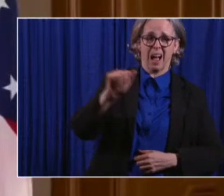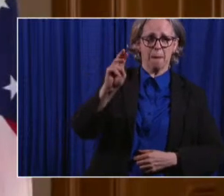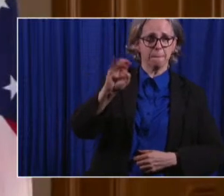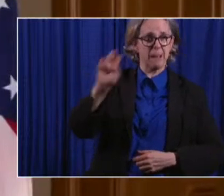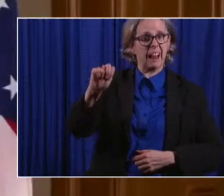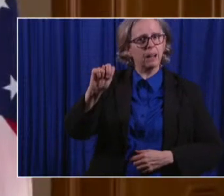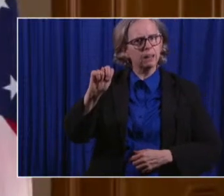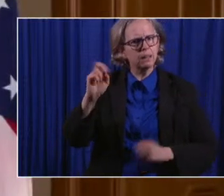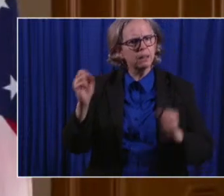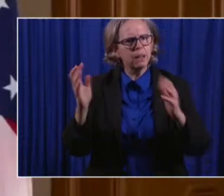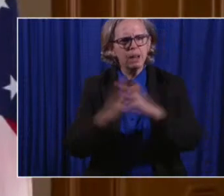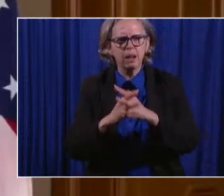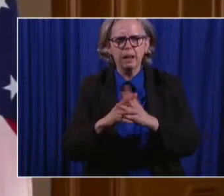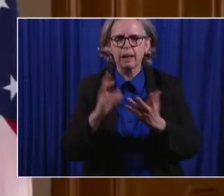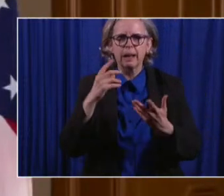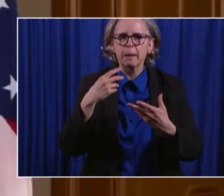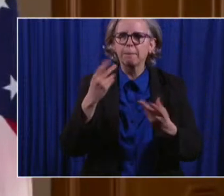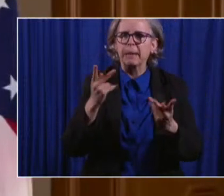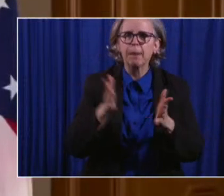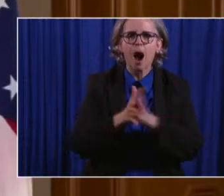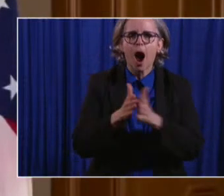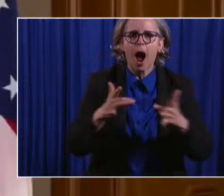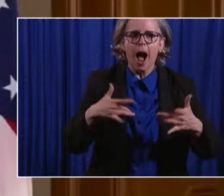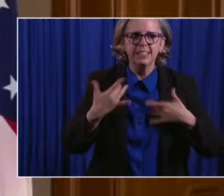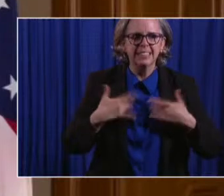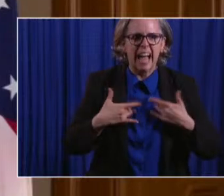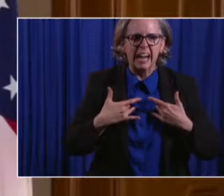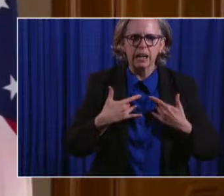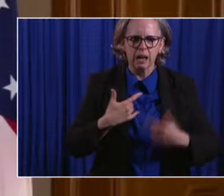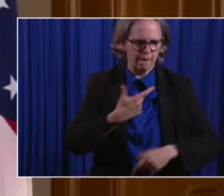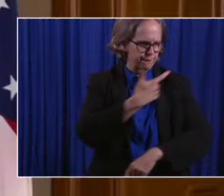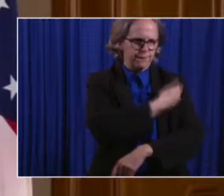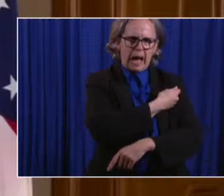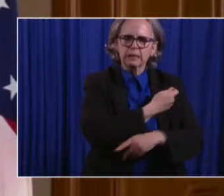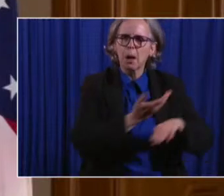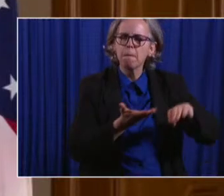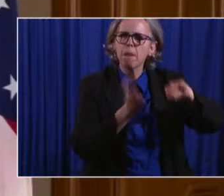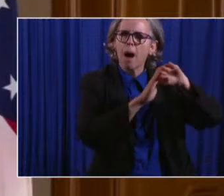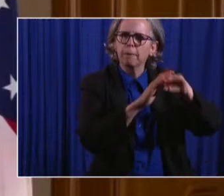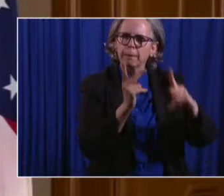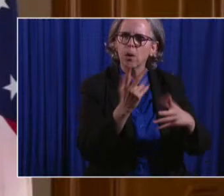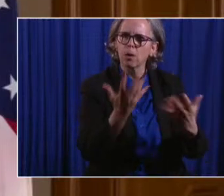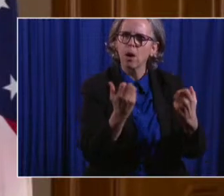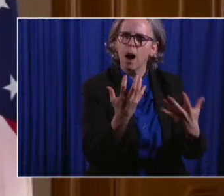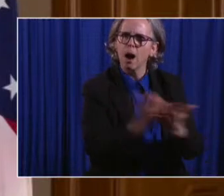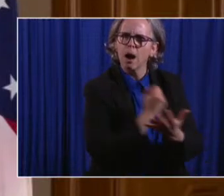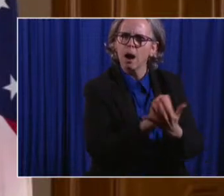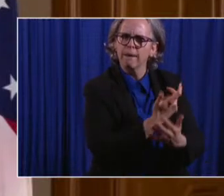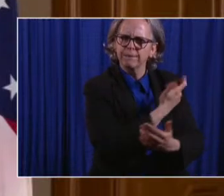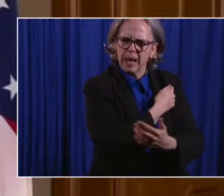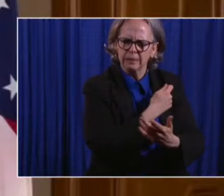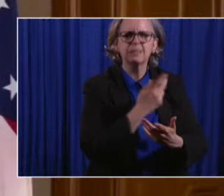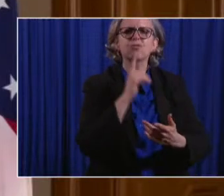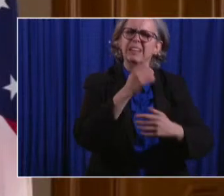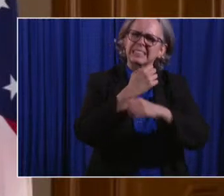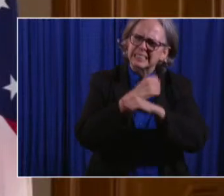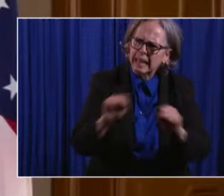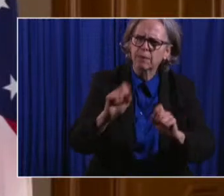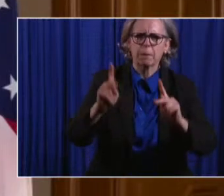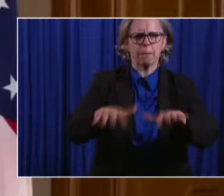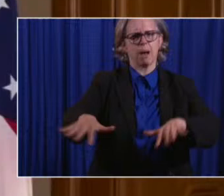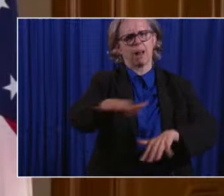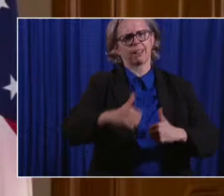seen vaccines go up. And so that will save lives. That will help get us